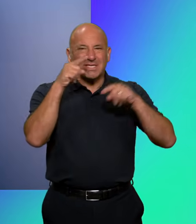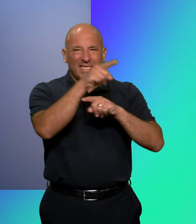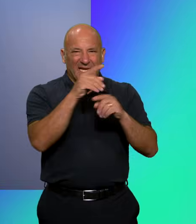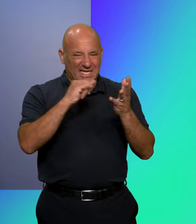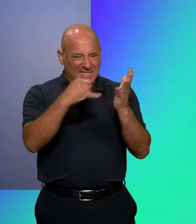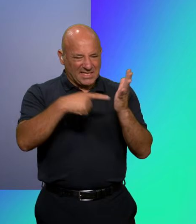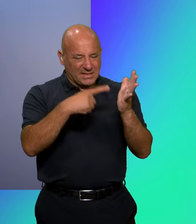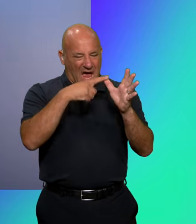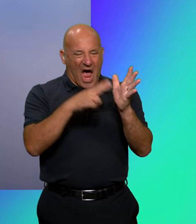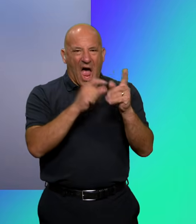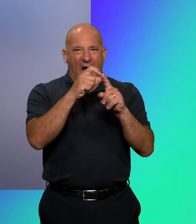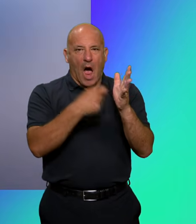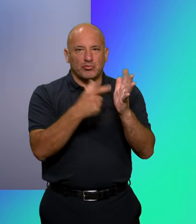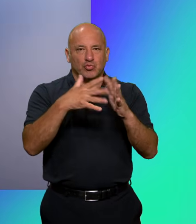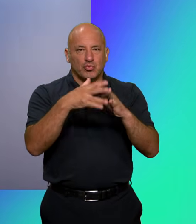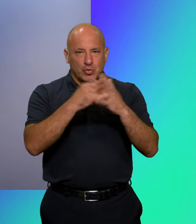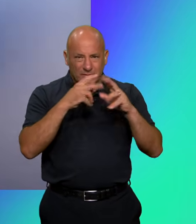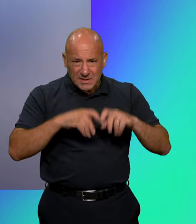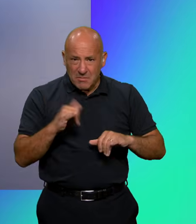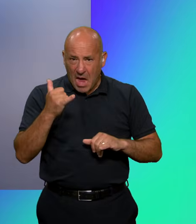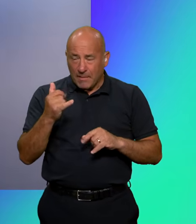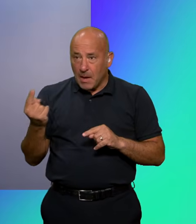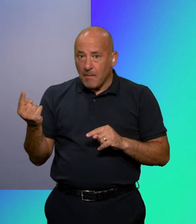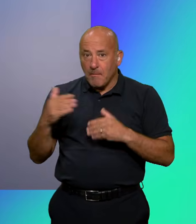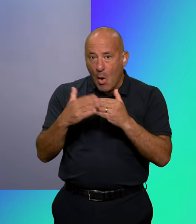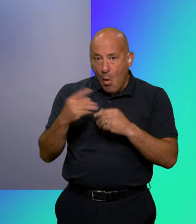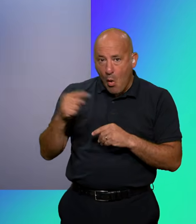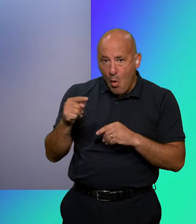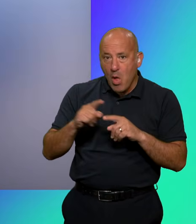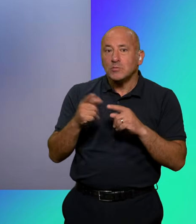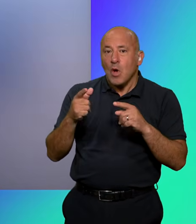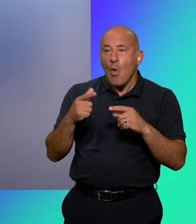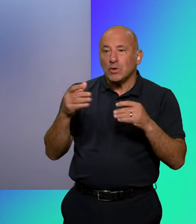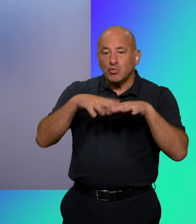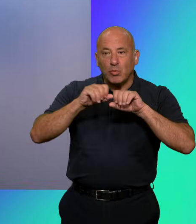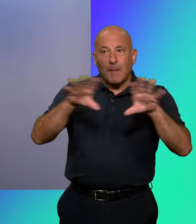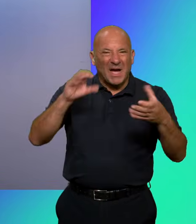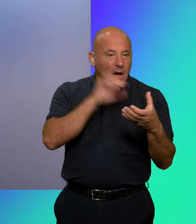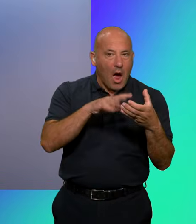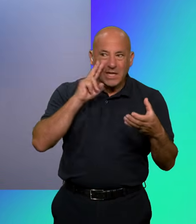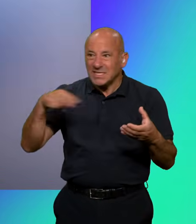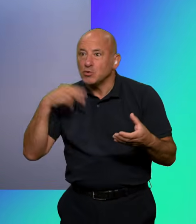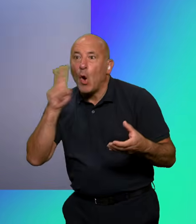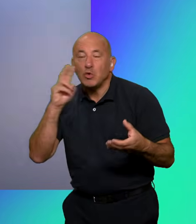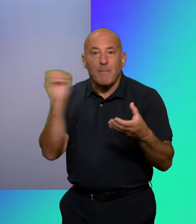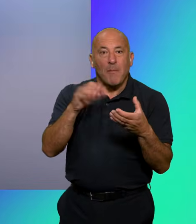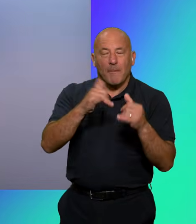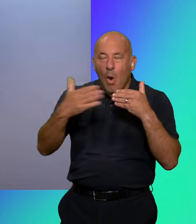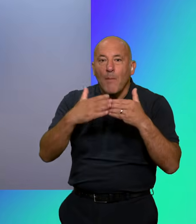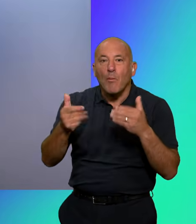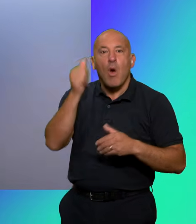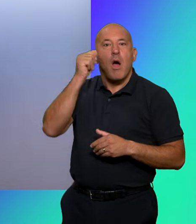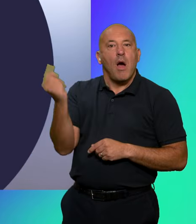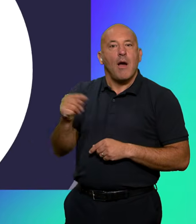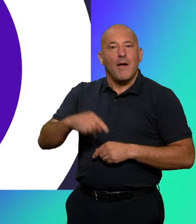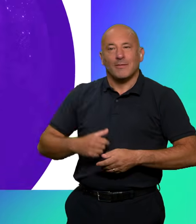University of St Andrews thinks it could be not only an increase in presence, but also more reporting of the animals through social